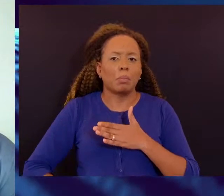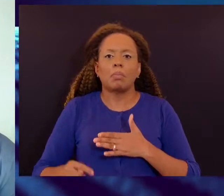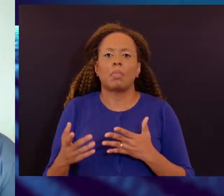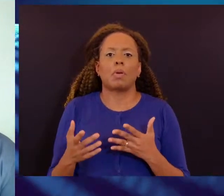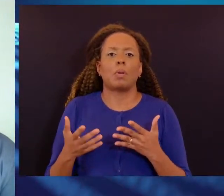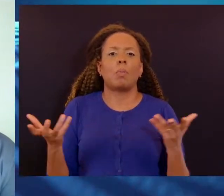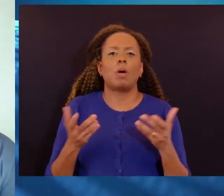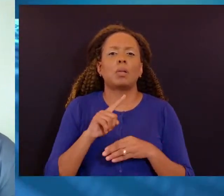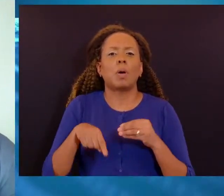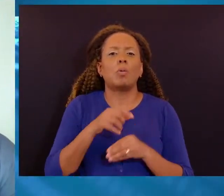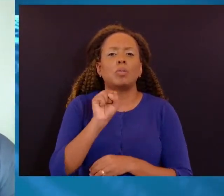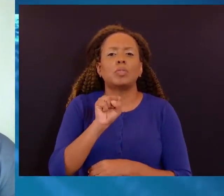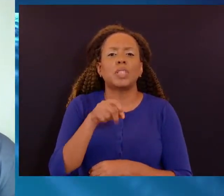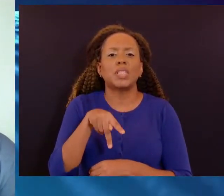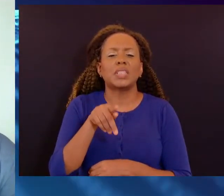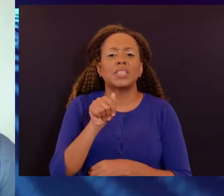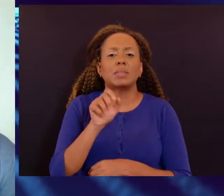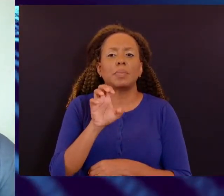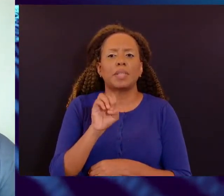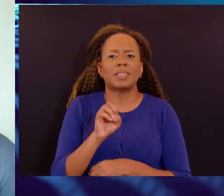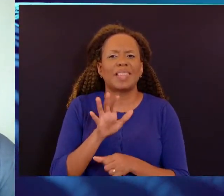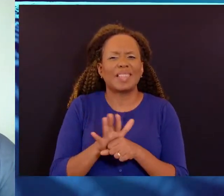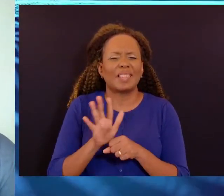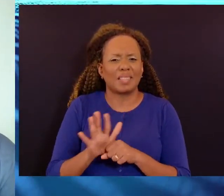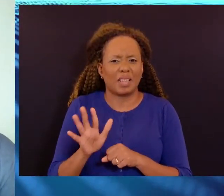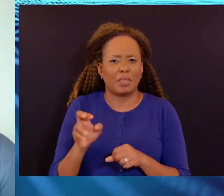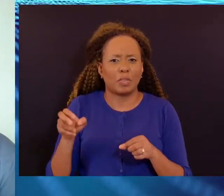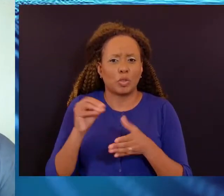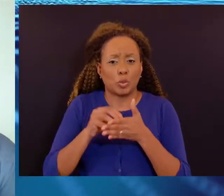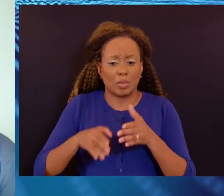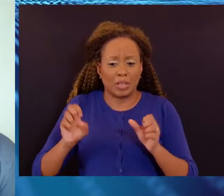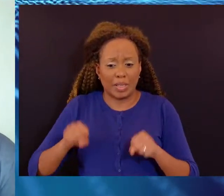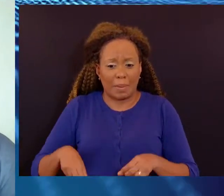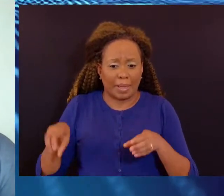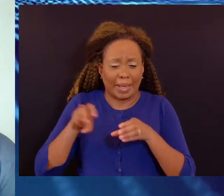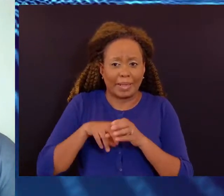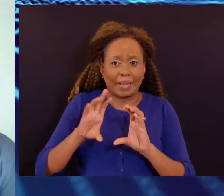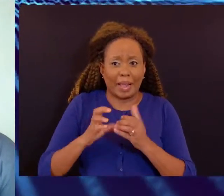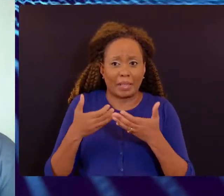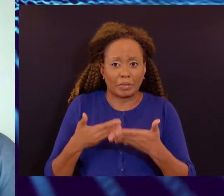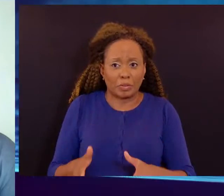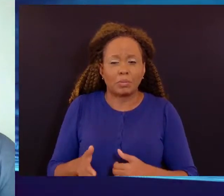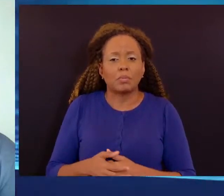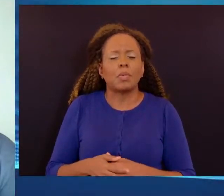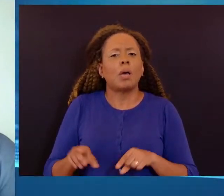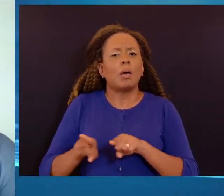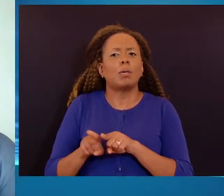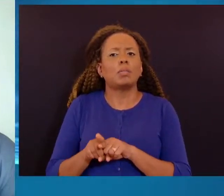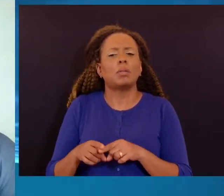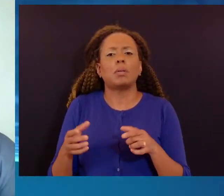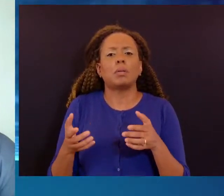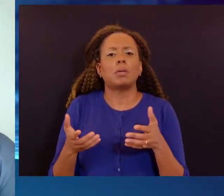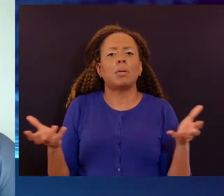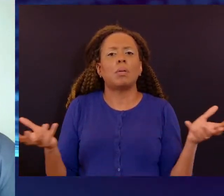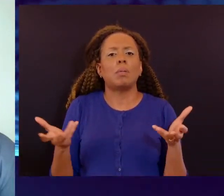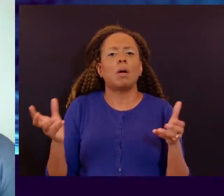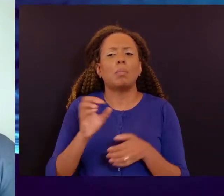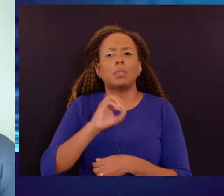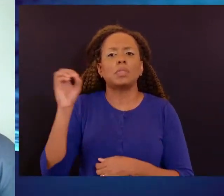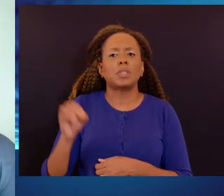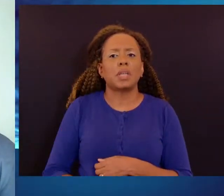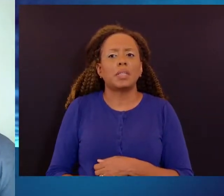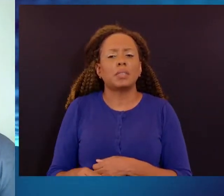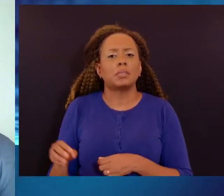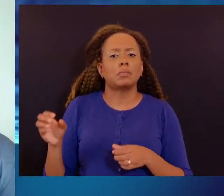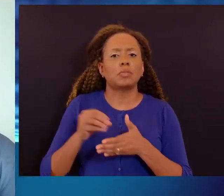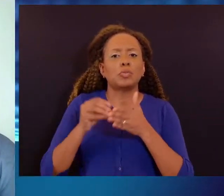to the numbers mentioned for deferrals for CXC, could you give me an idea as to what percentage that represents of the